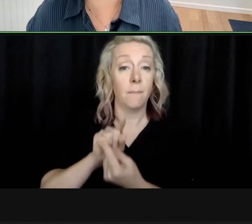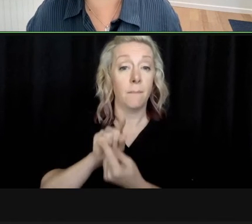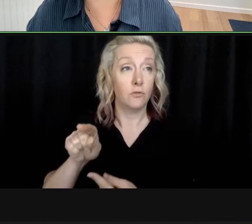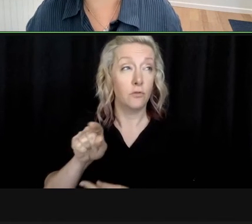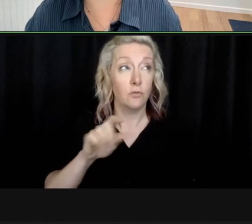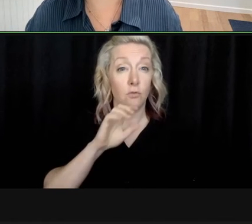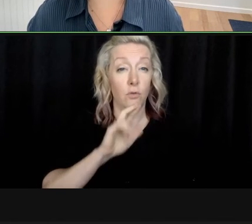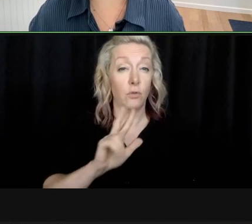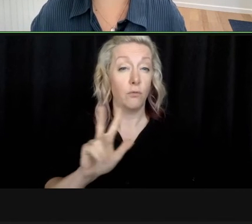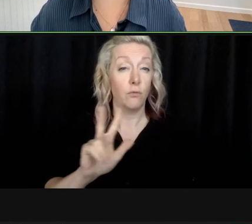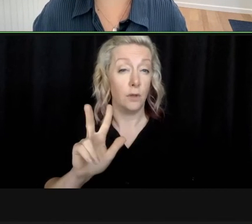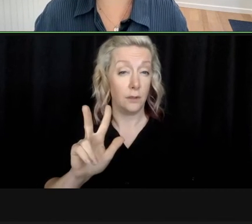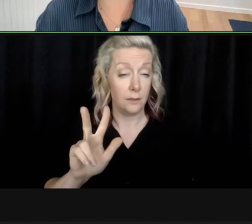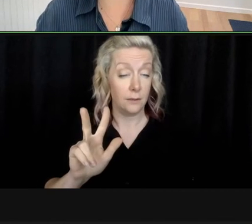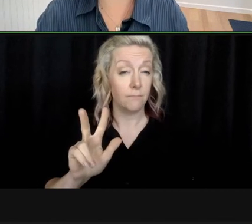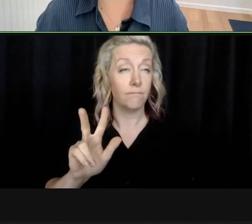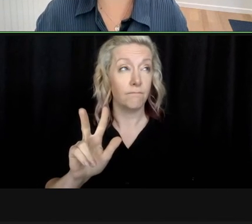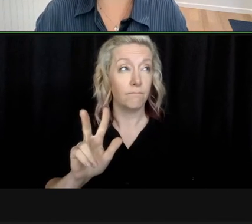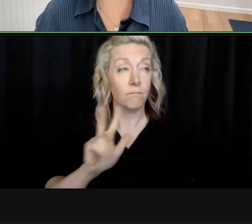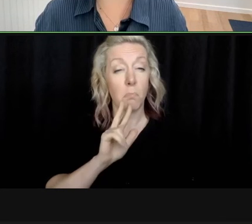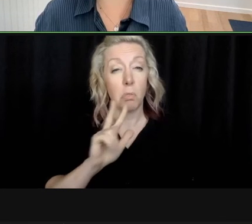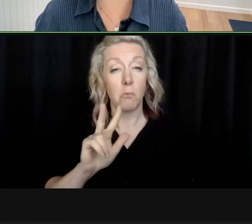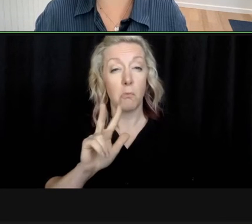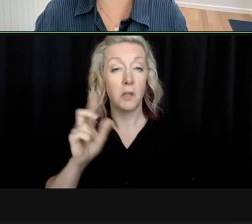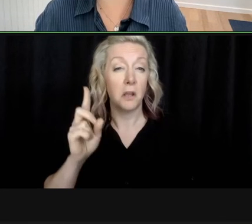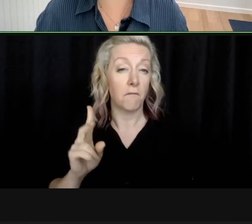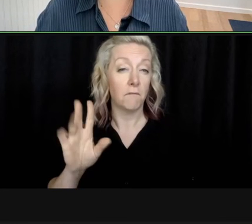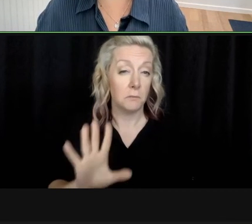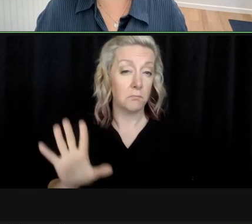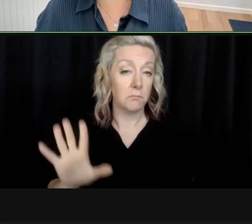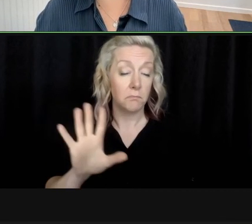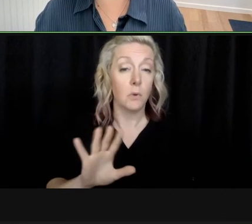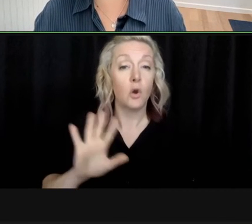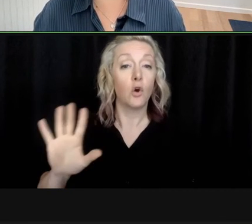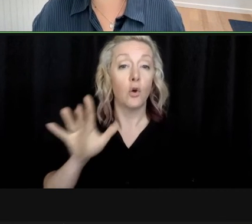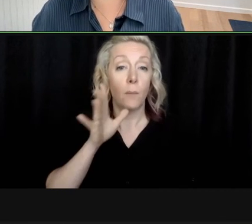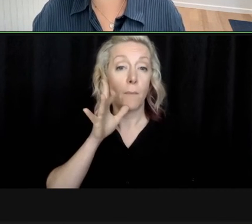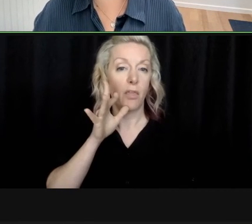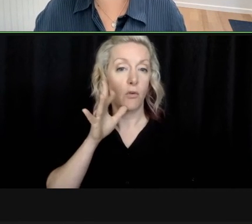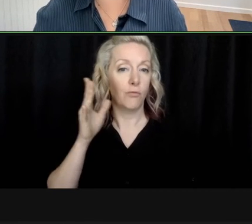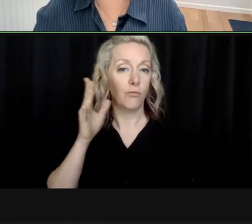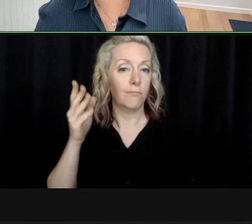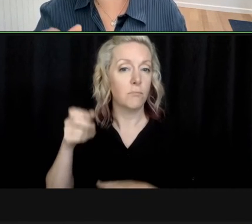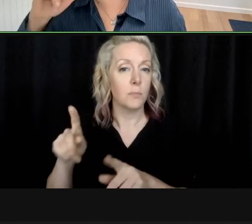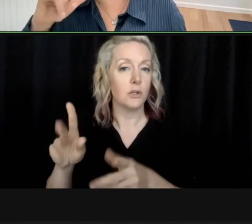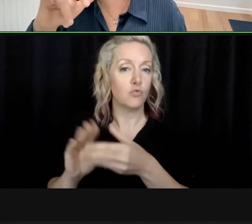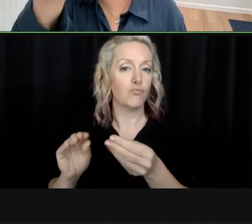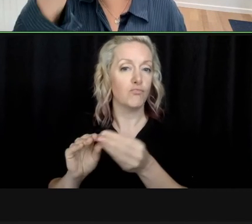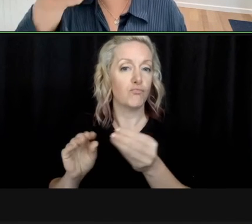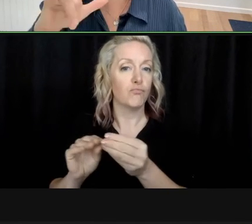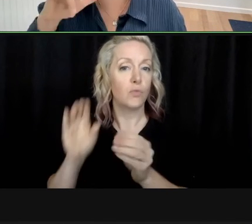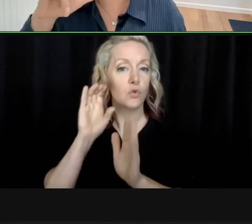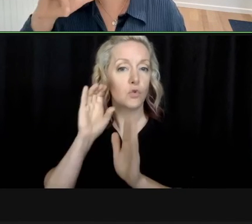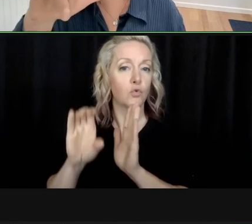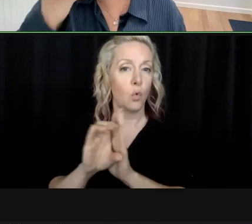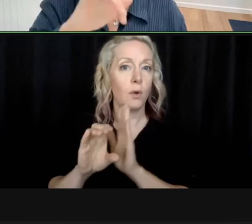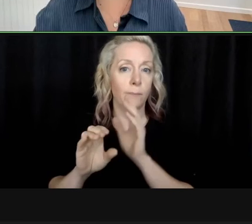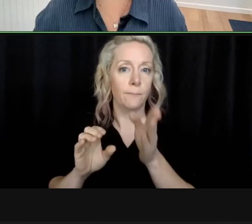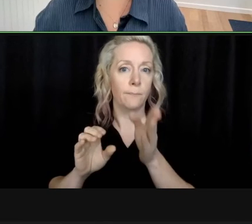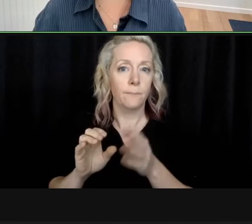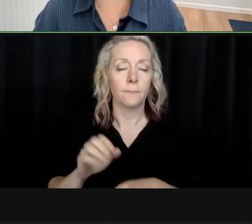was three and a half maybe. And her mother says that I can share this story and this photo, and her name's signed